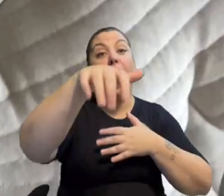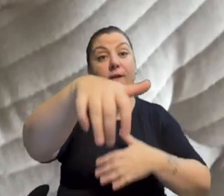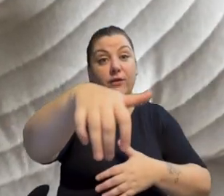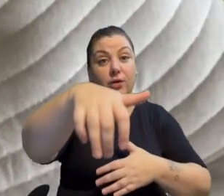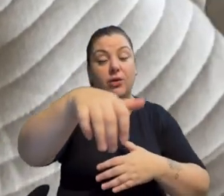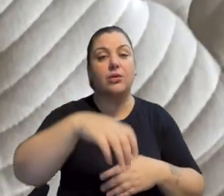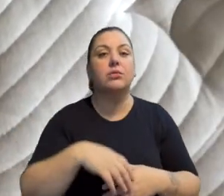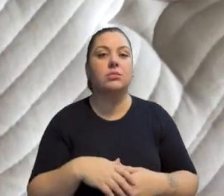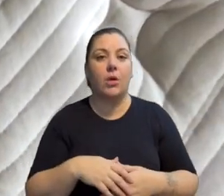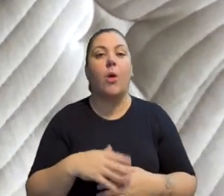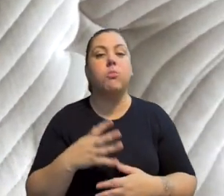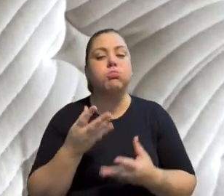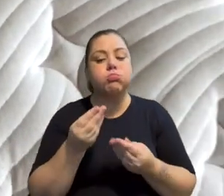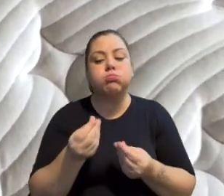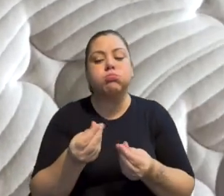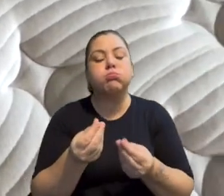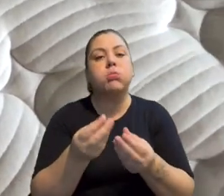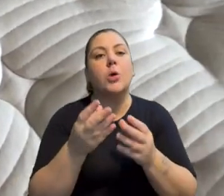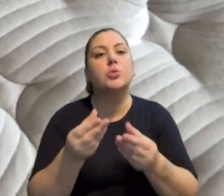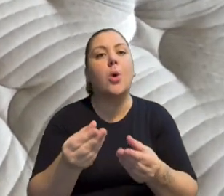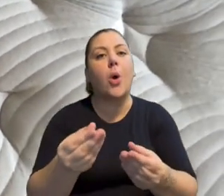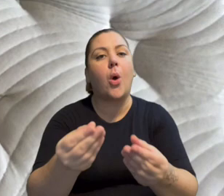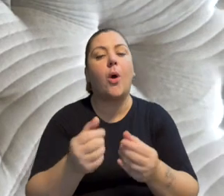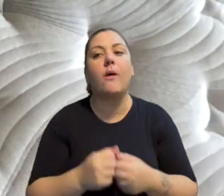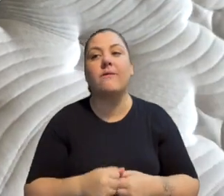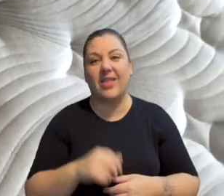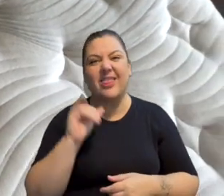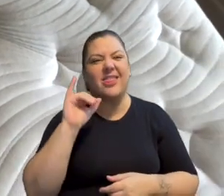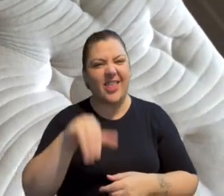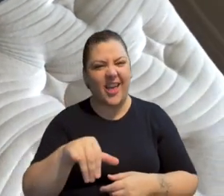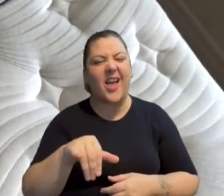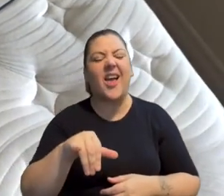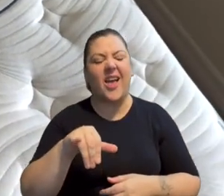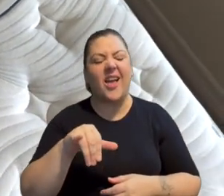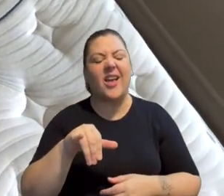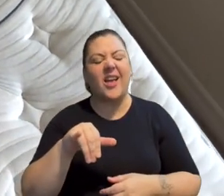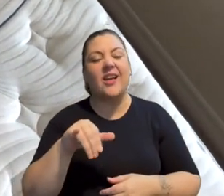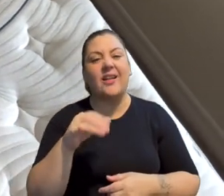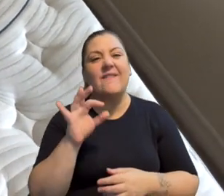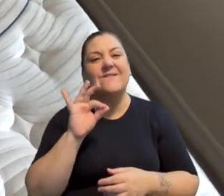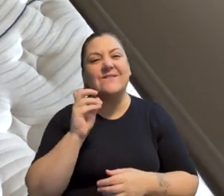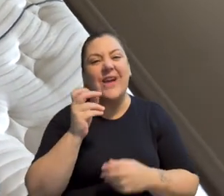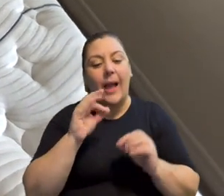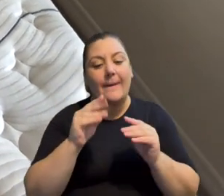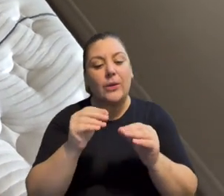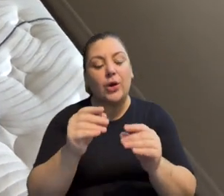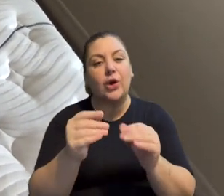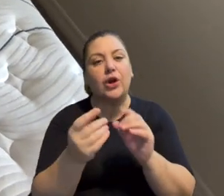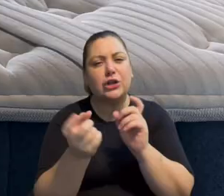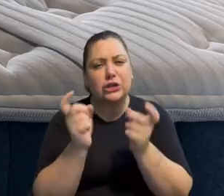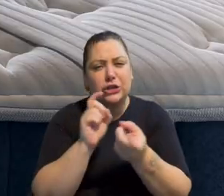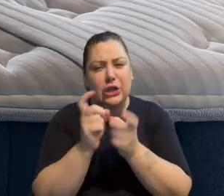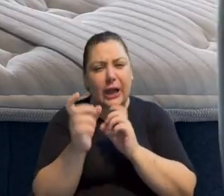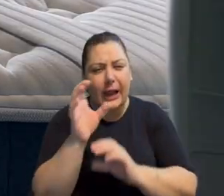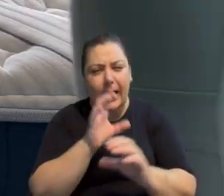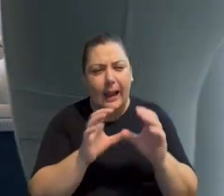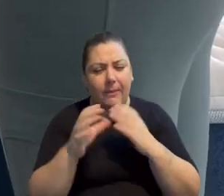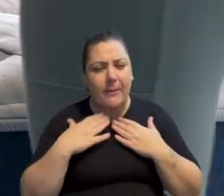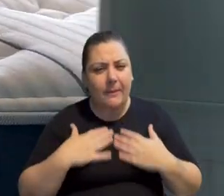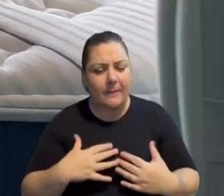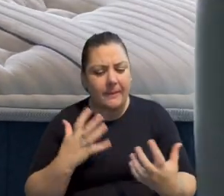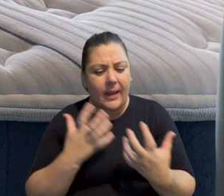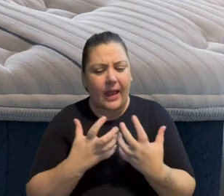cover itself is pretty plush. It is made with that sealant phase change fibers, and that's gonna be